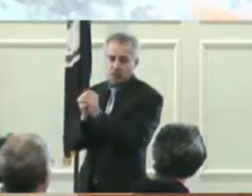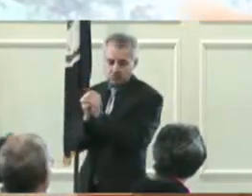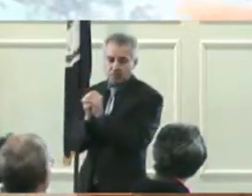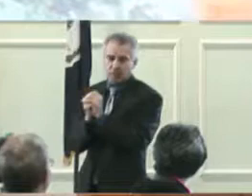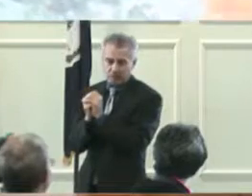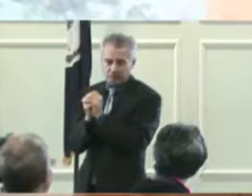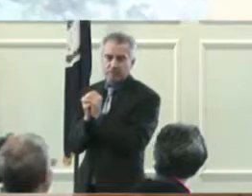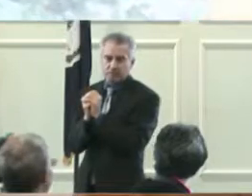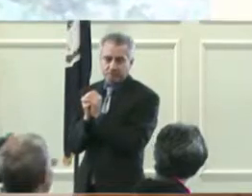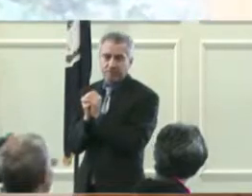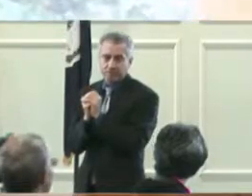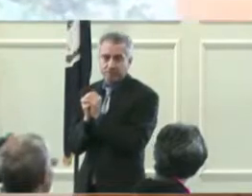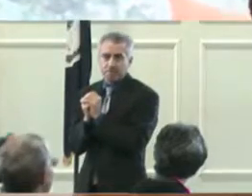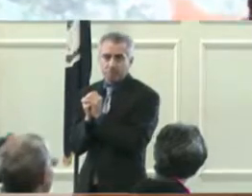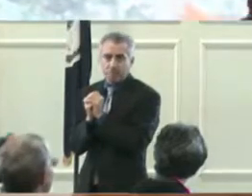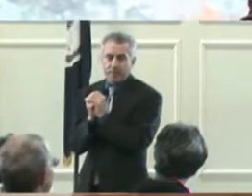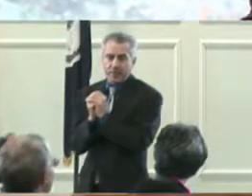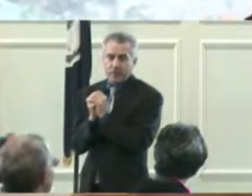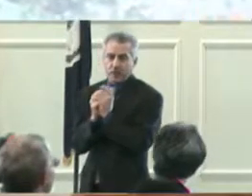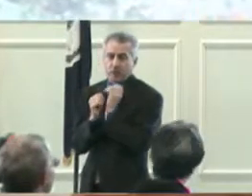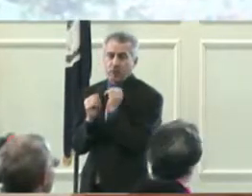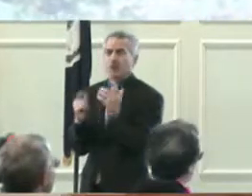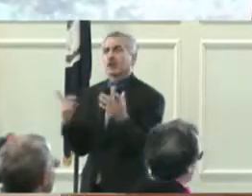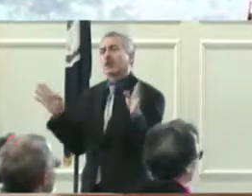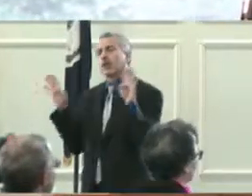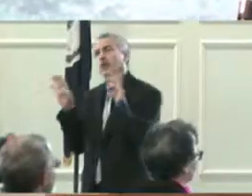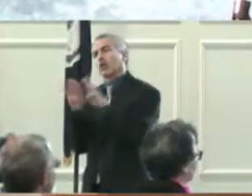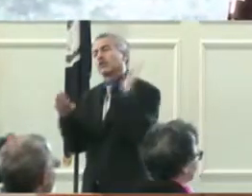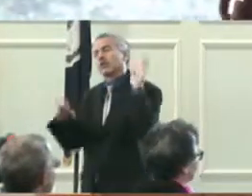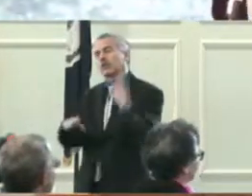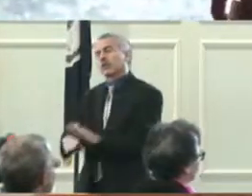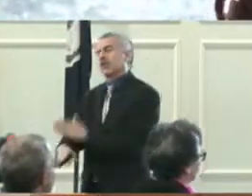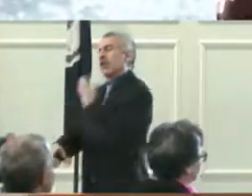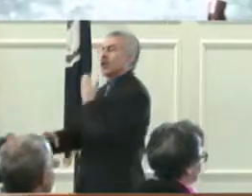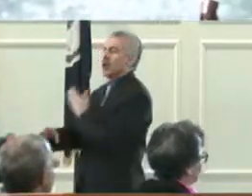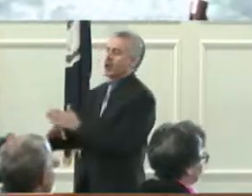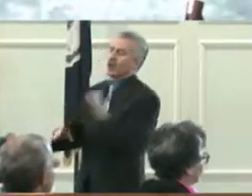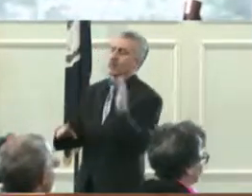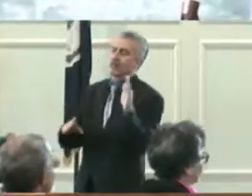the closing song and then have the benediction.